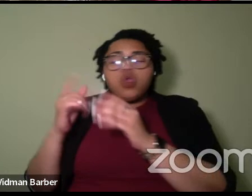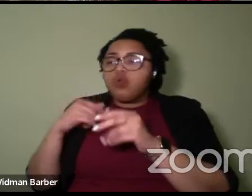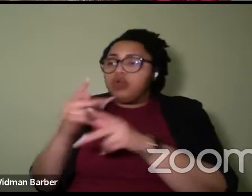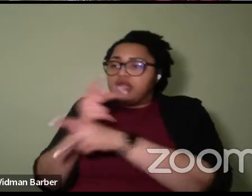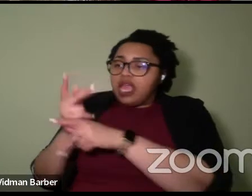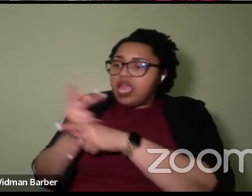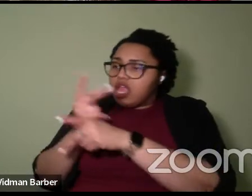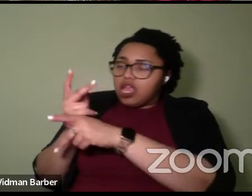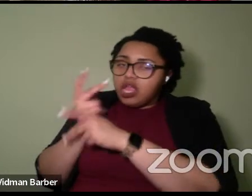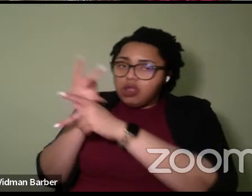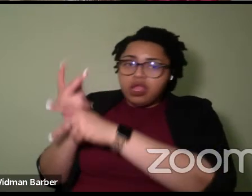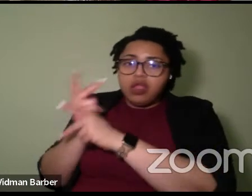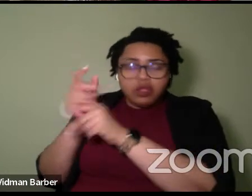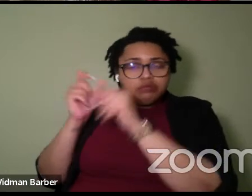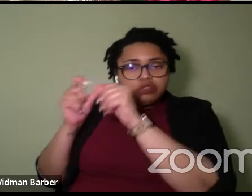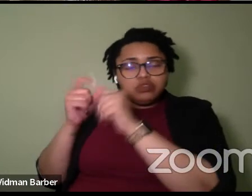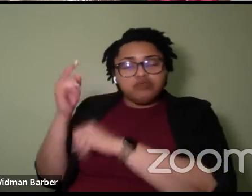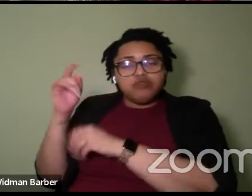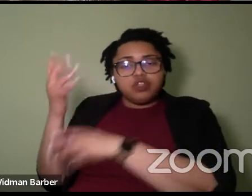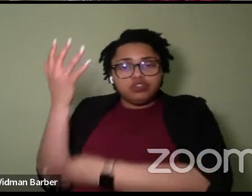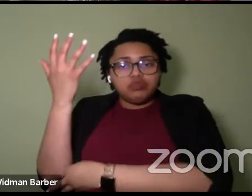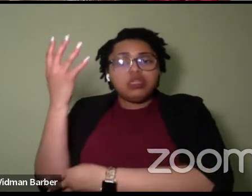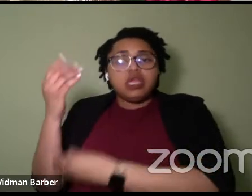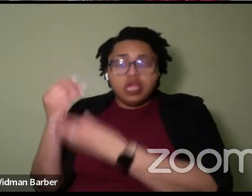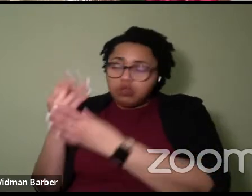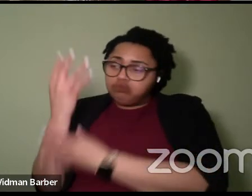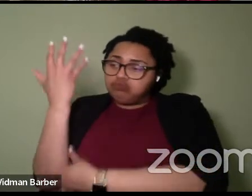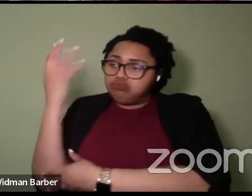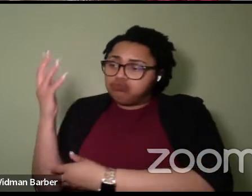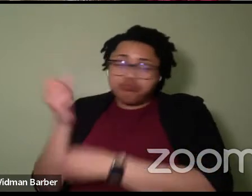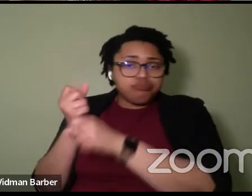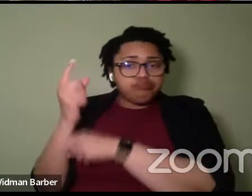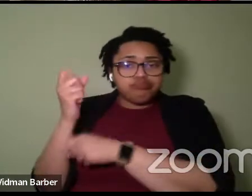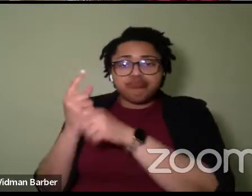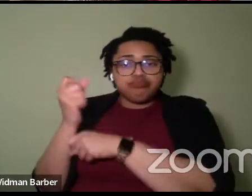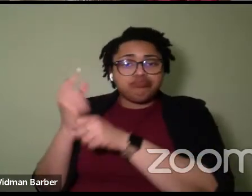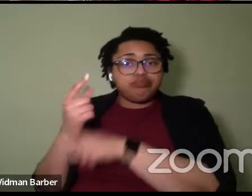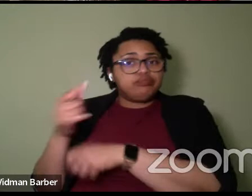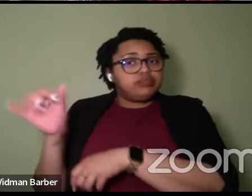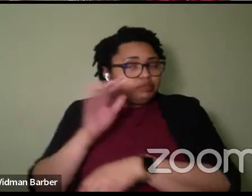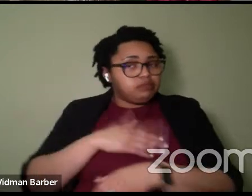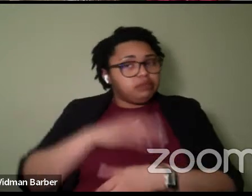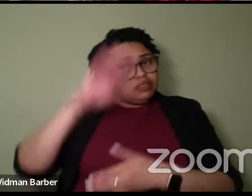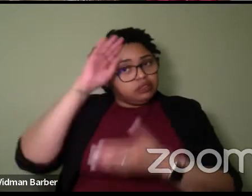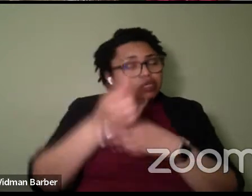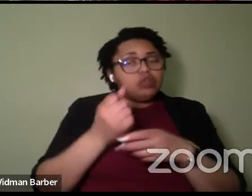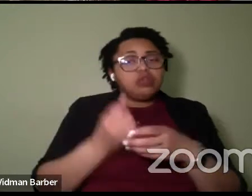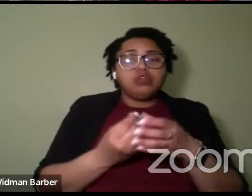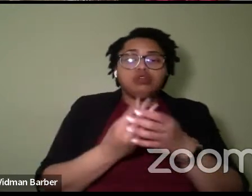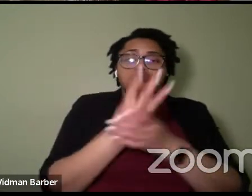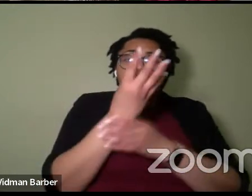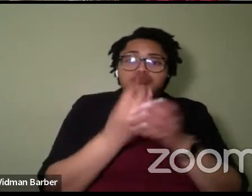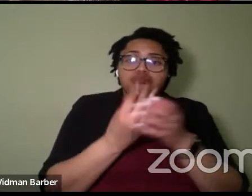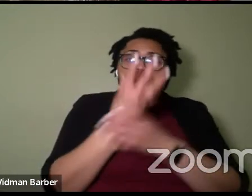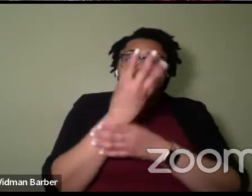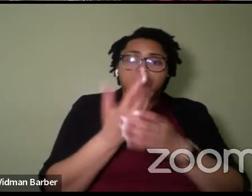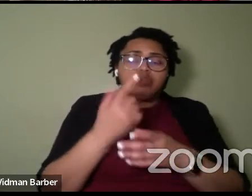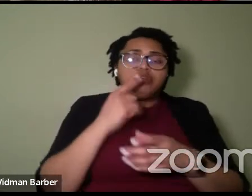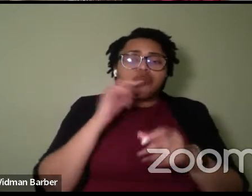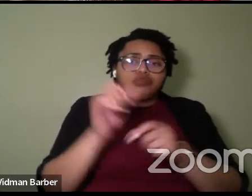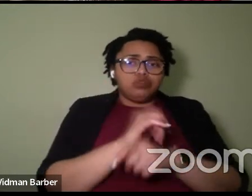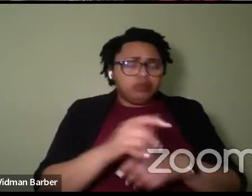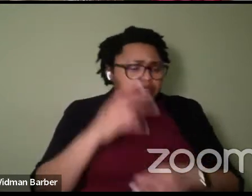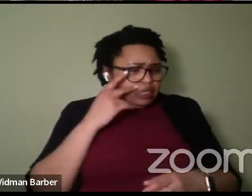it needed. It began to increase its annual growth at the same time as my son, whose ankle suddenly appeared below the hem of pants that